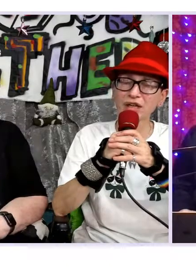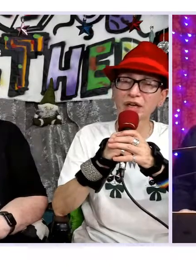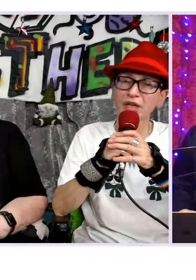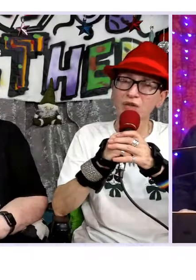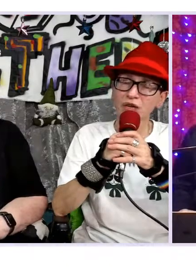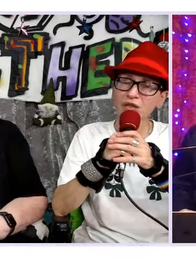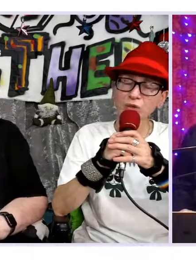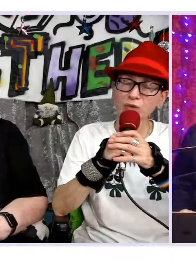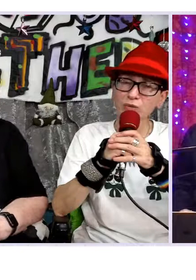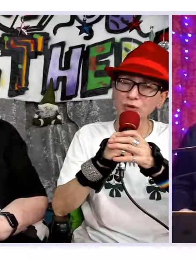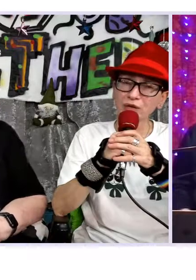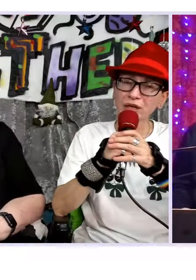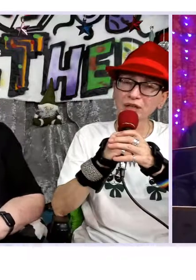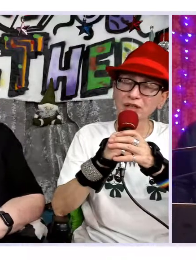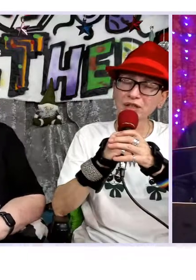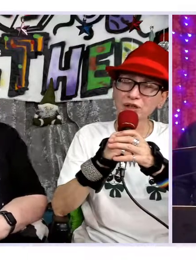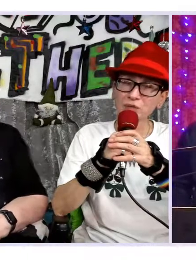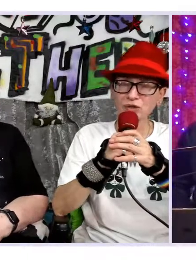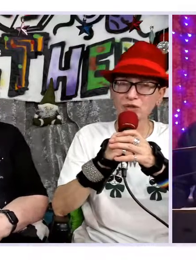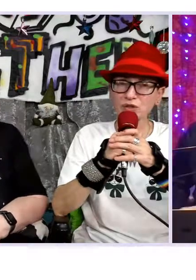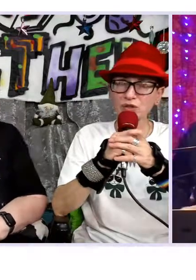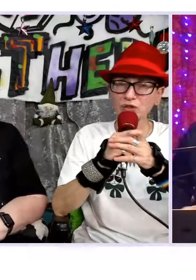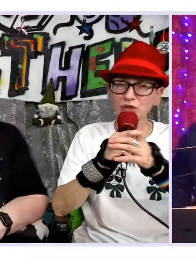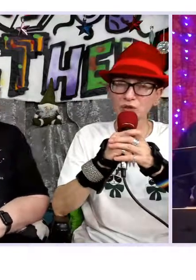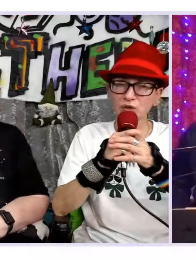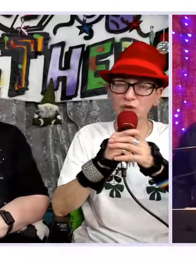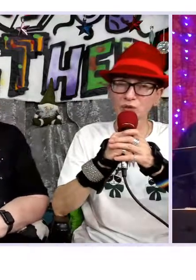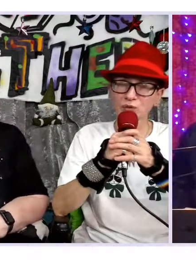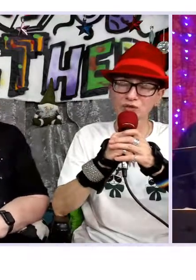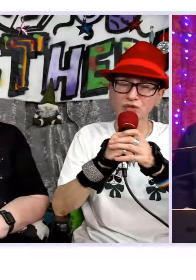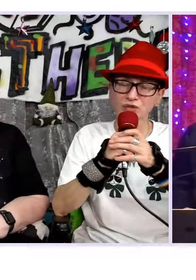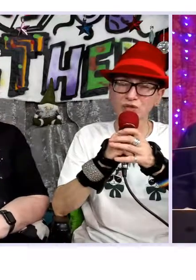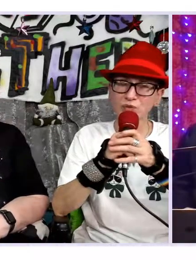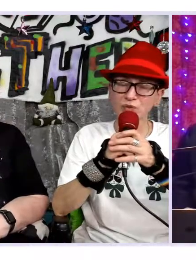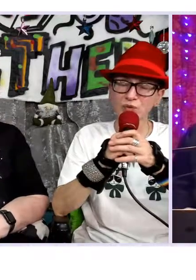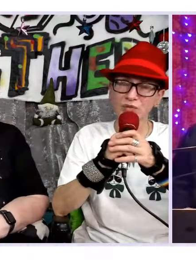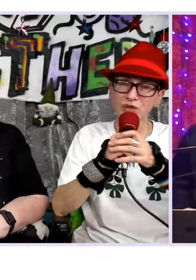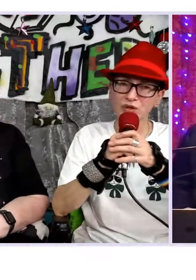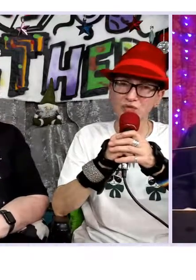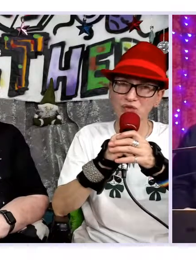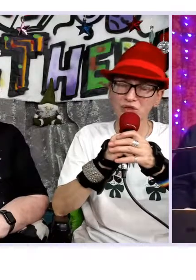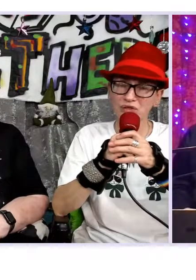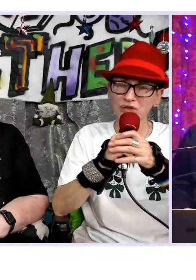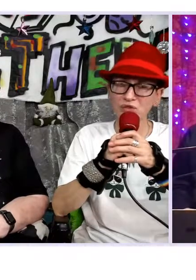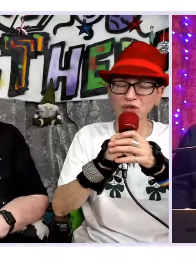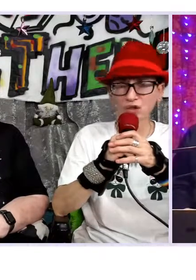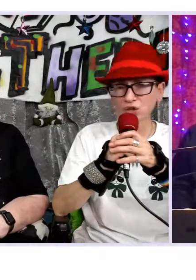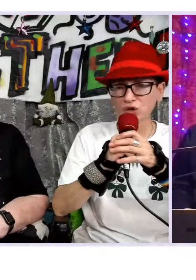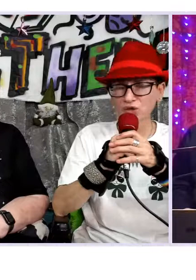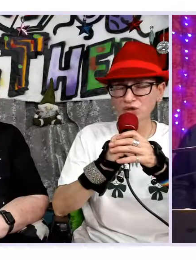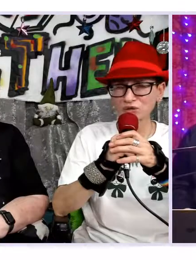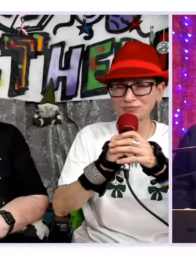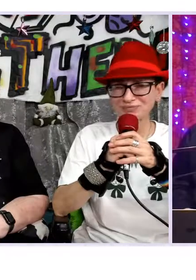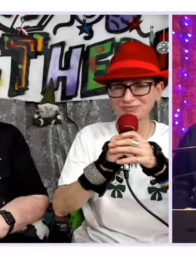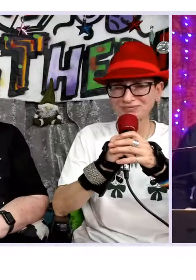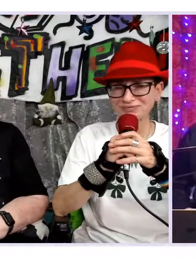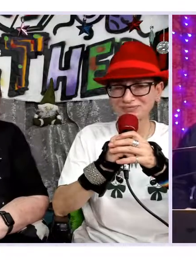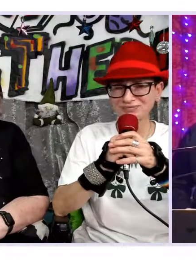www.together2012.org.uk, then we'll put that link up so you can have a look at the Y Festival website for yourself.